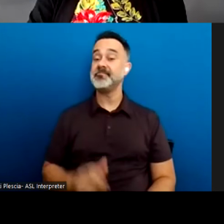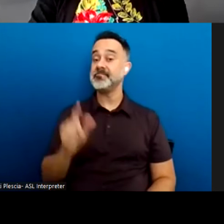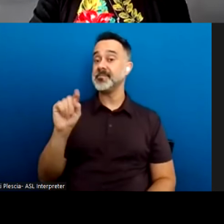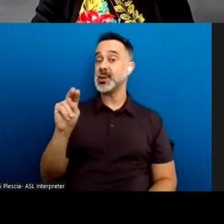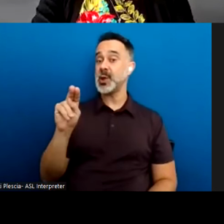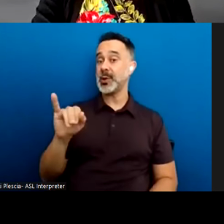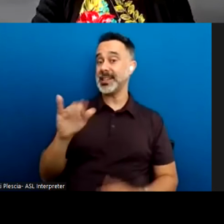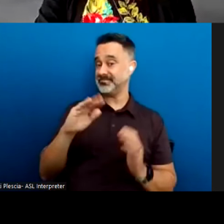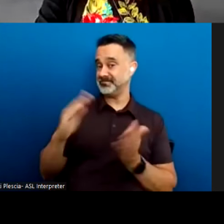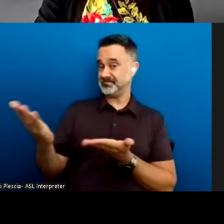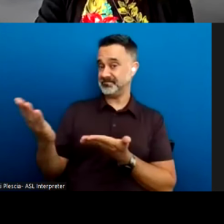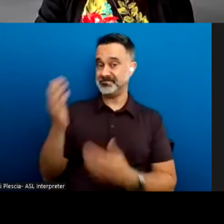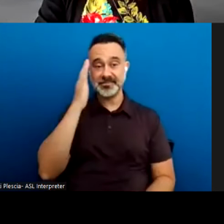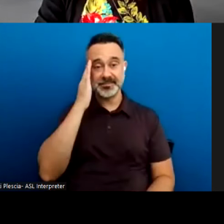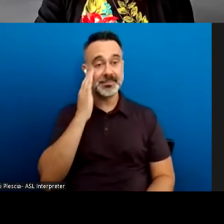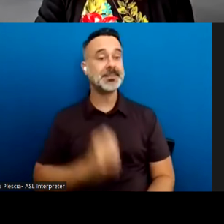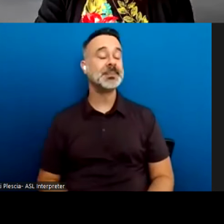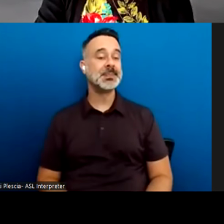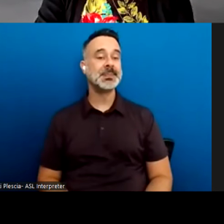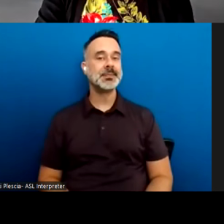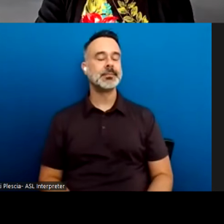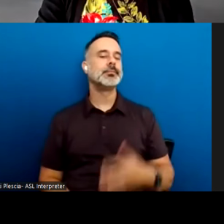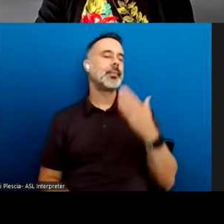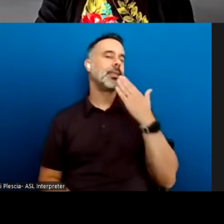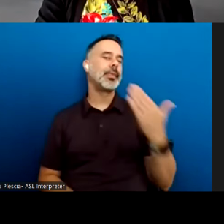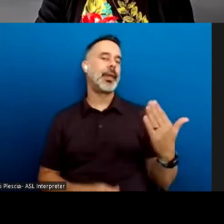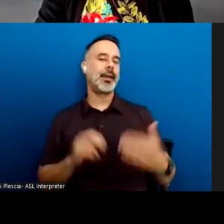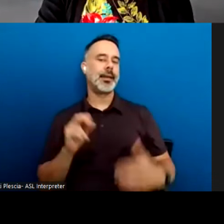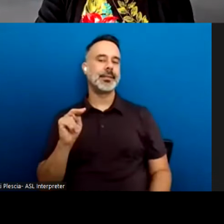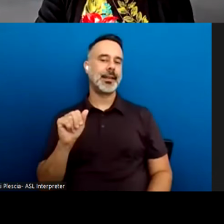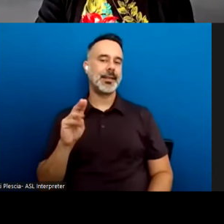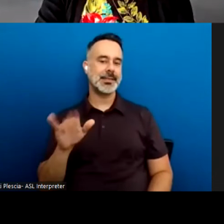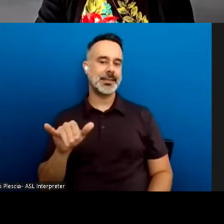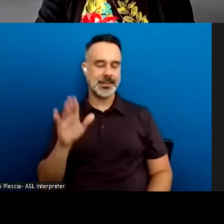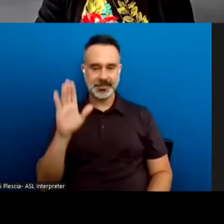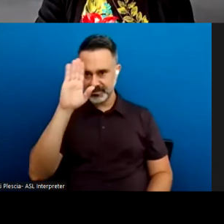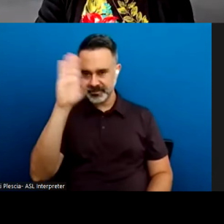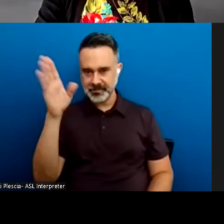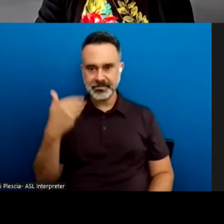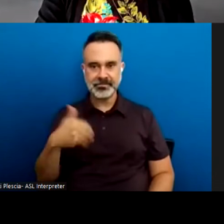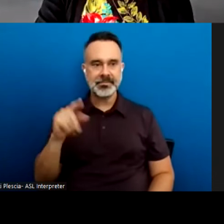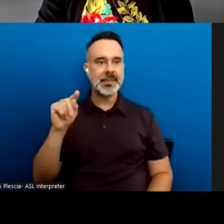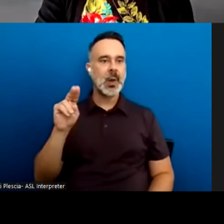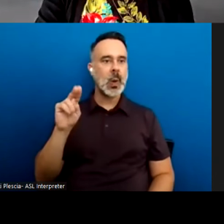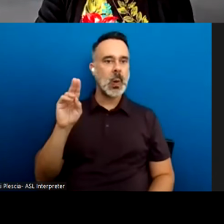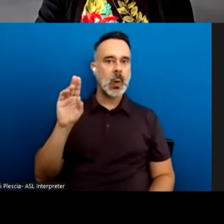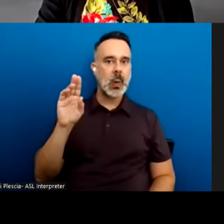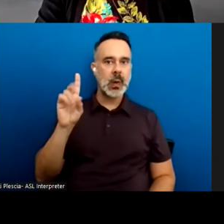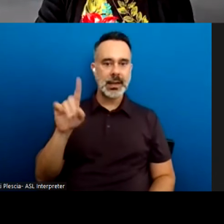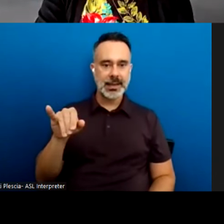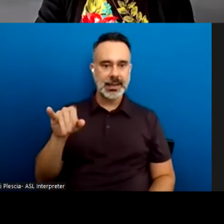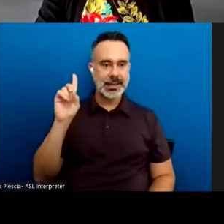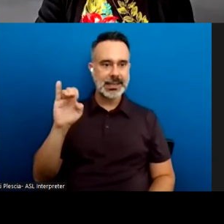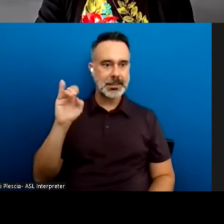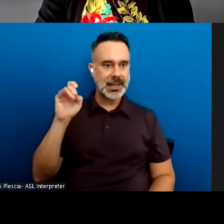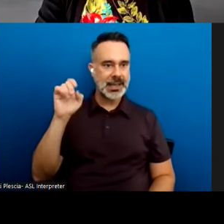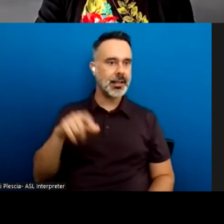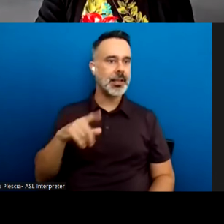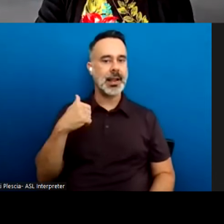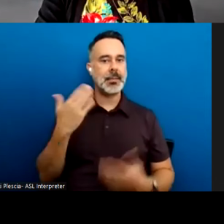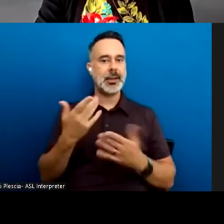to turn it over to you. Thanks, Nancy. Hello, my name's Tony DePeel, and I'm here from the great state